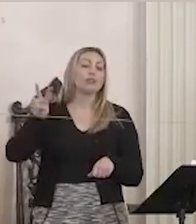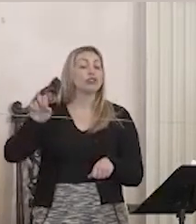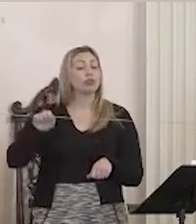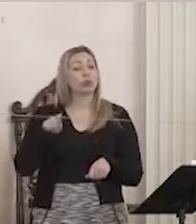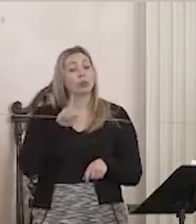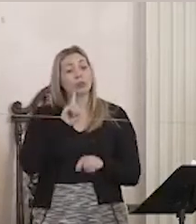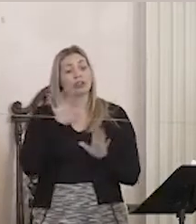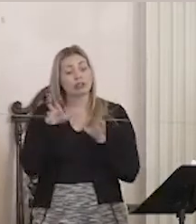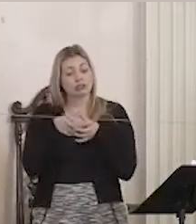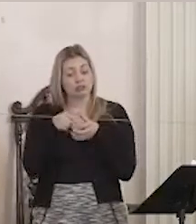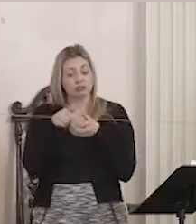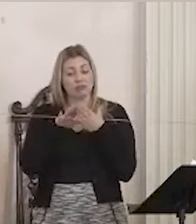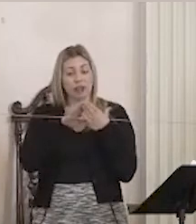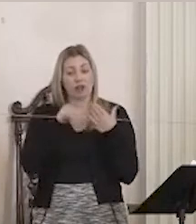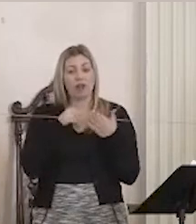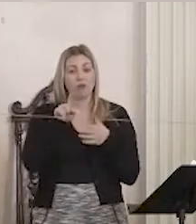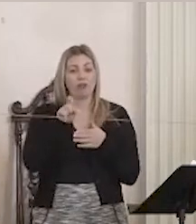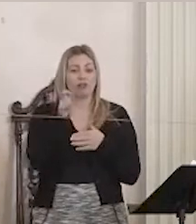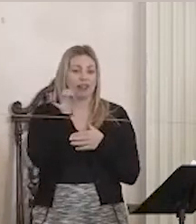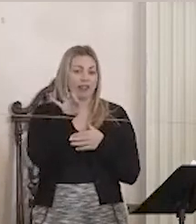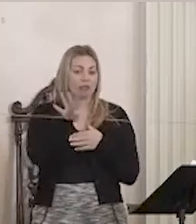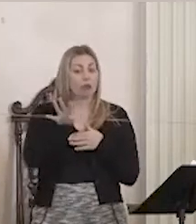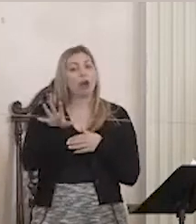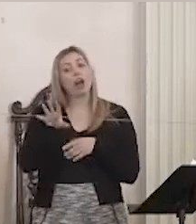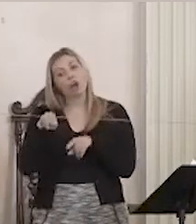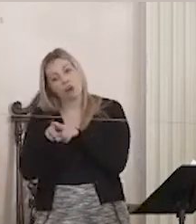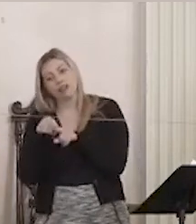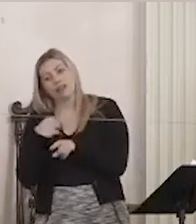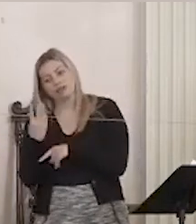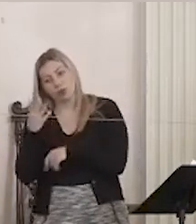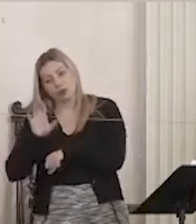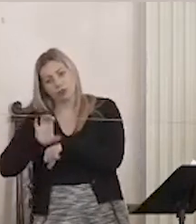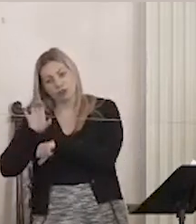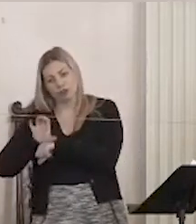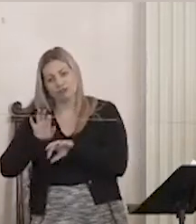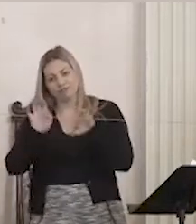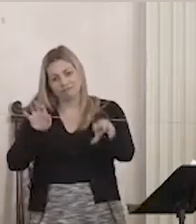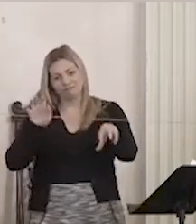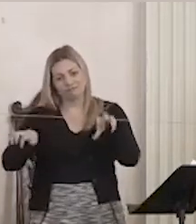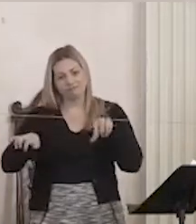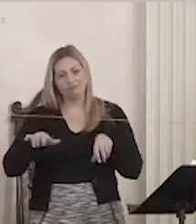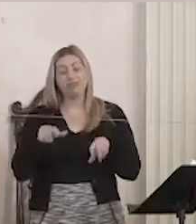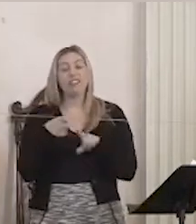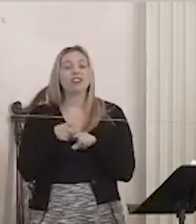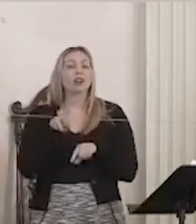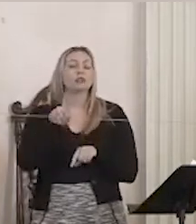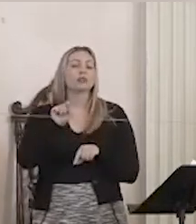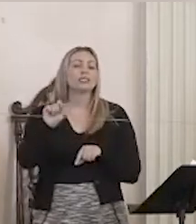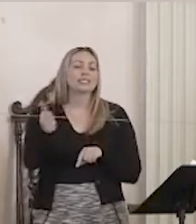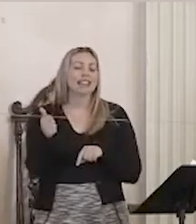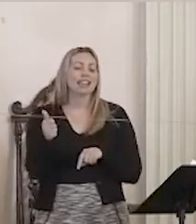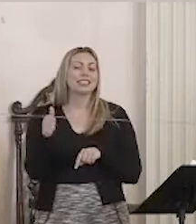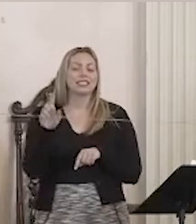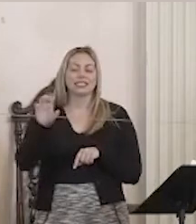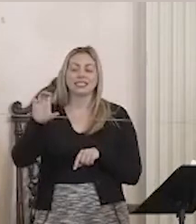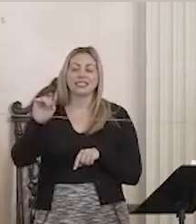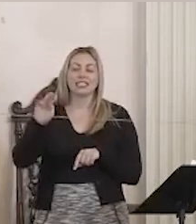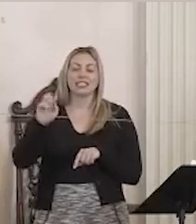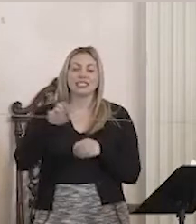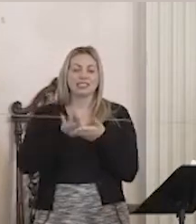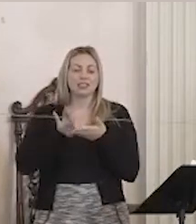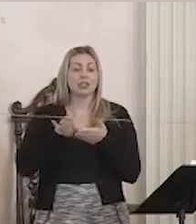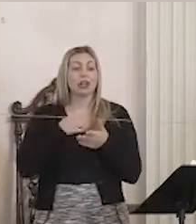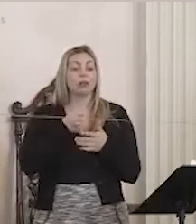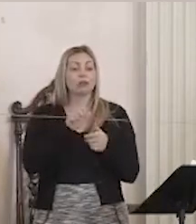of 194 and four churches. That's from the 2010 census. I was baptized